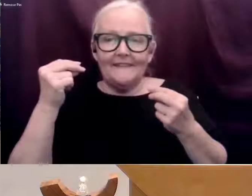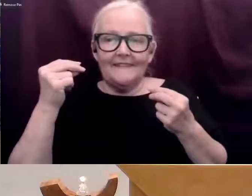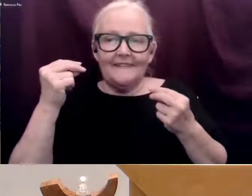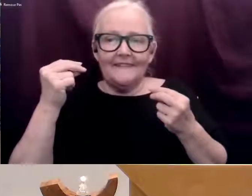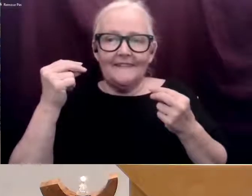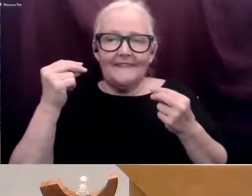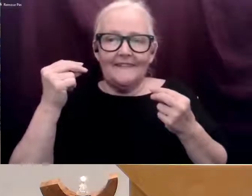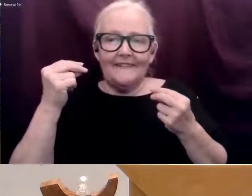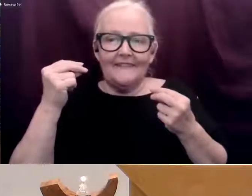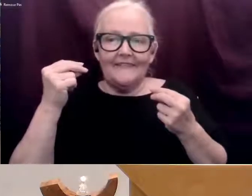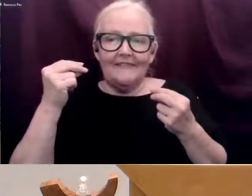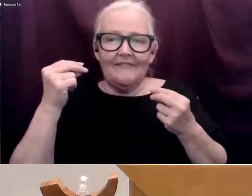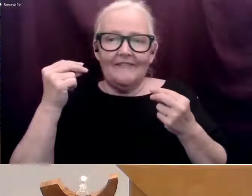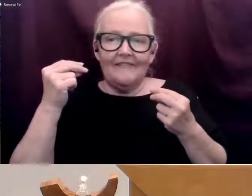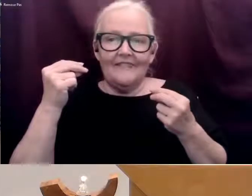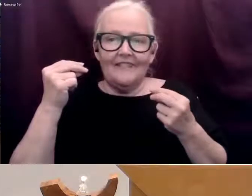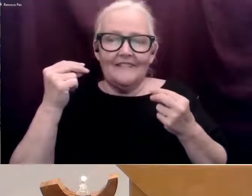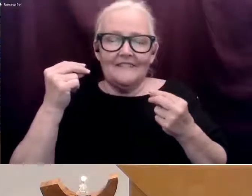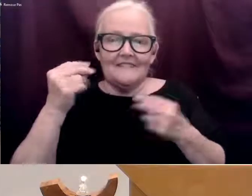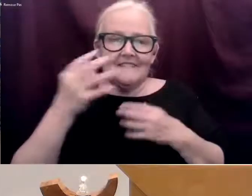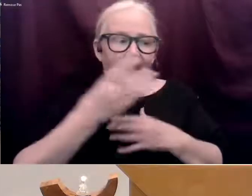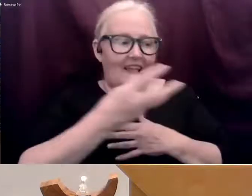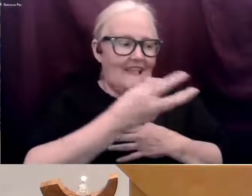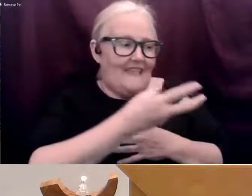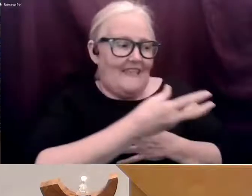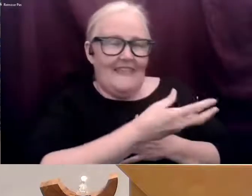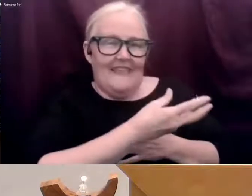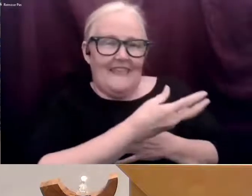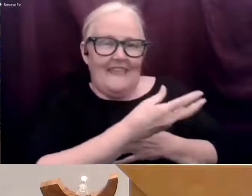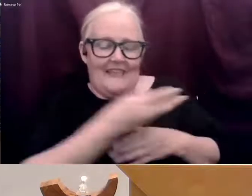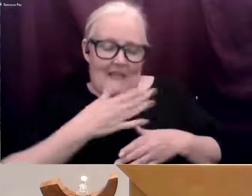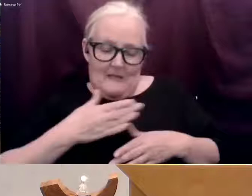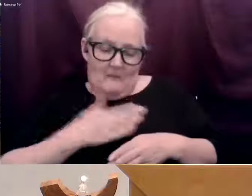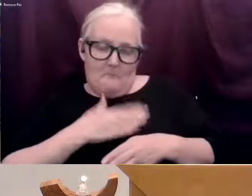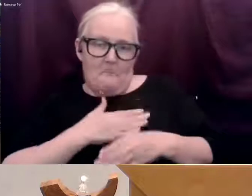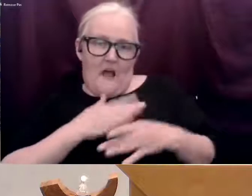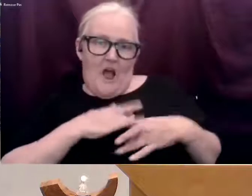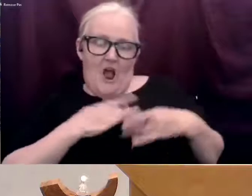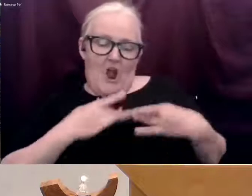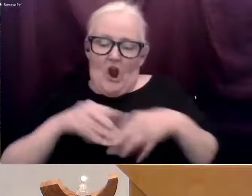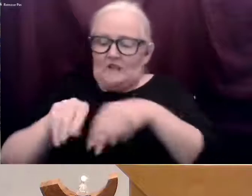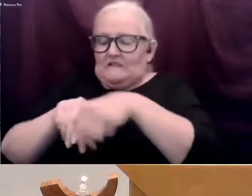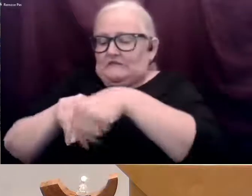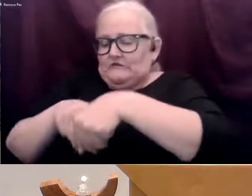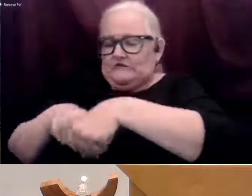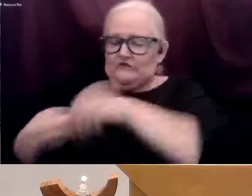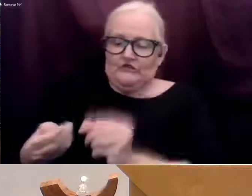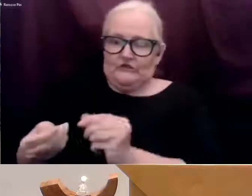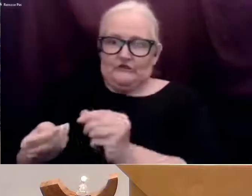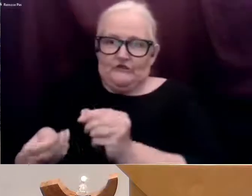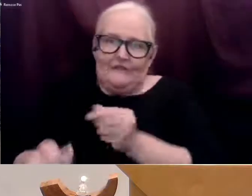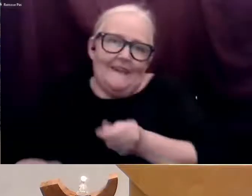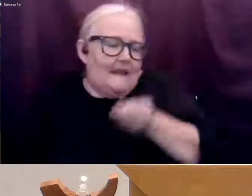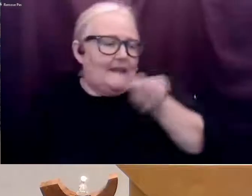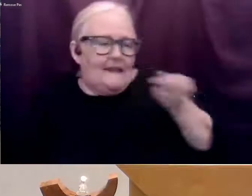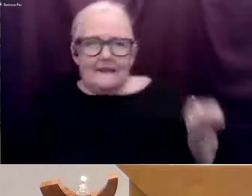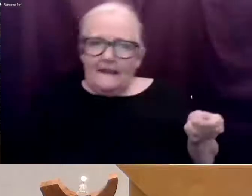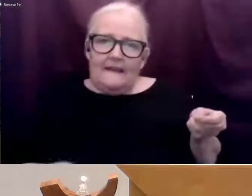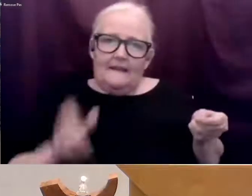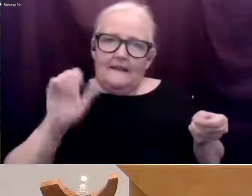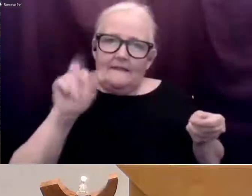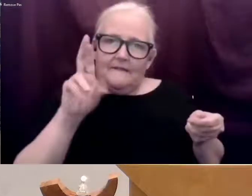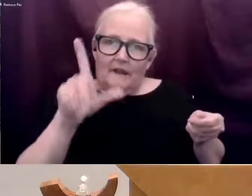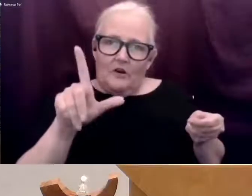and tore off a piece of their heart and handed it to Carol. And Carol did the